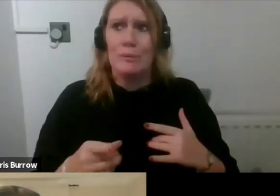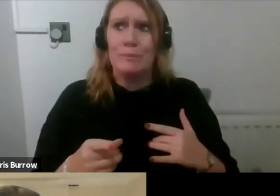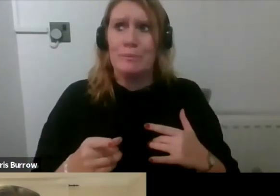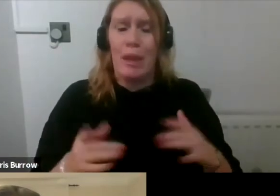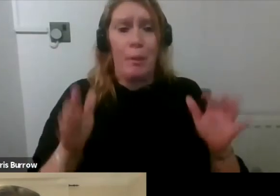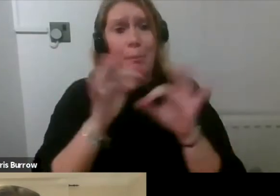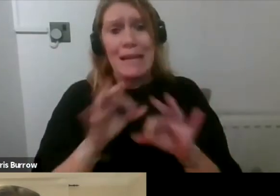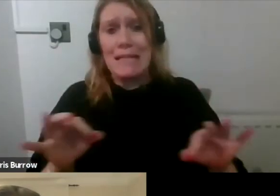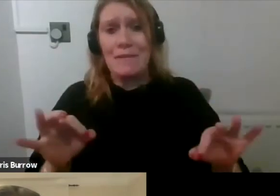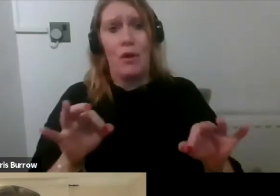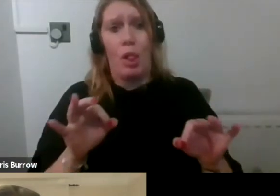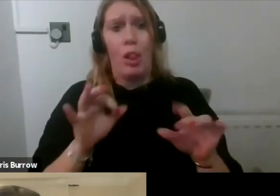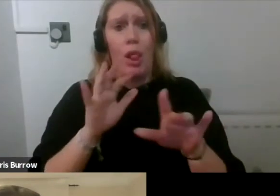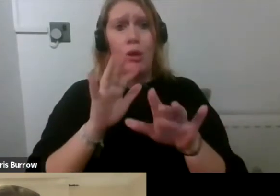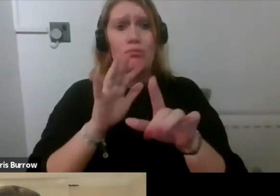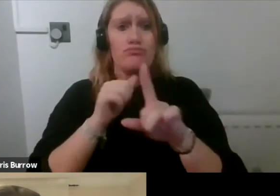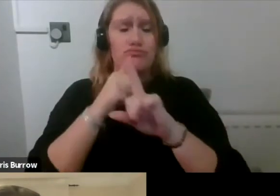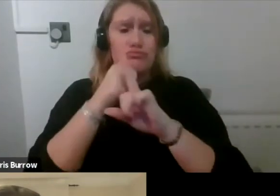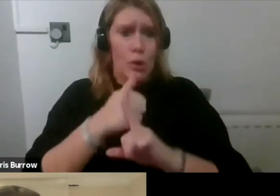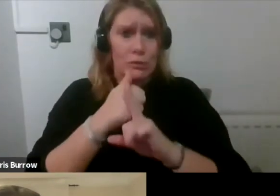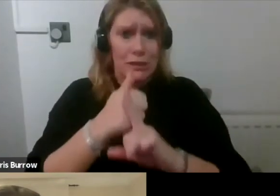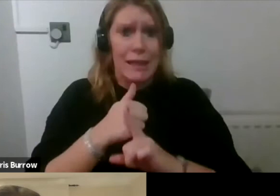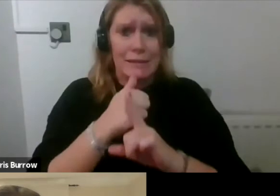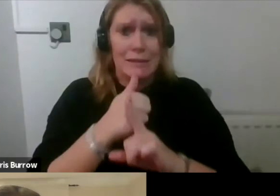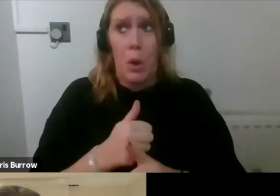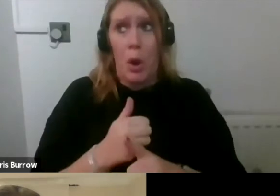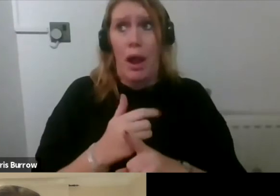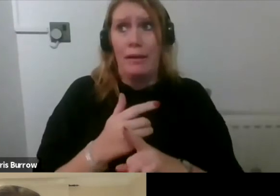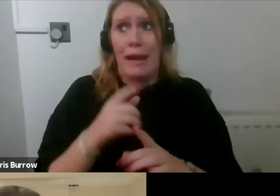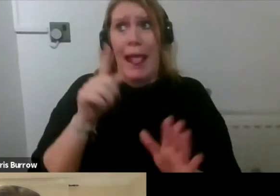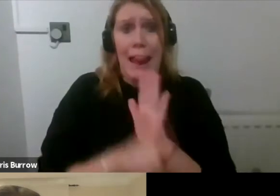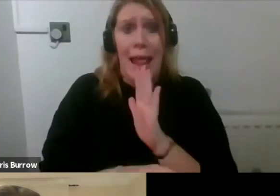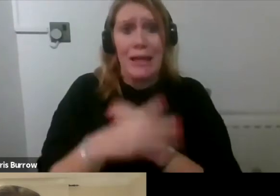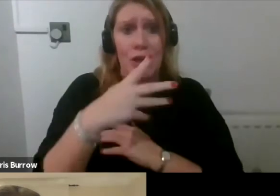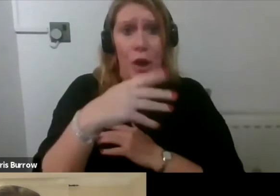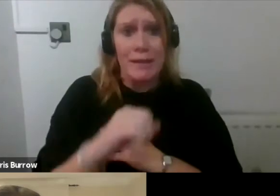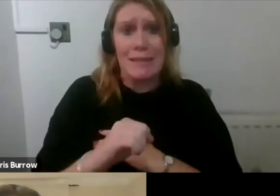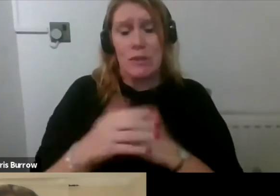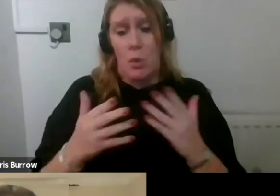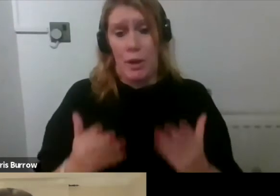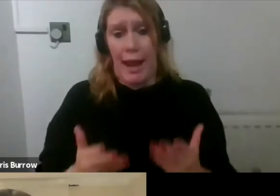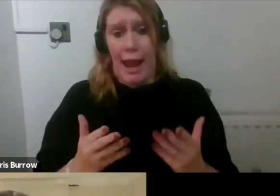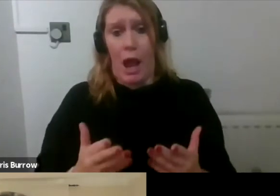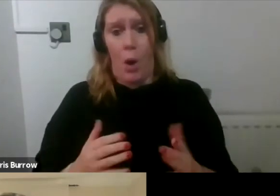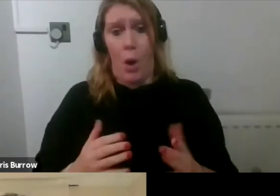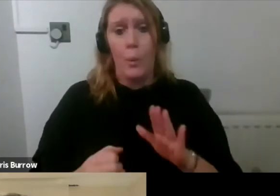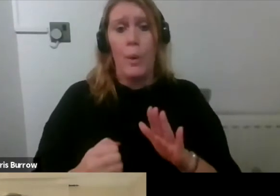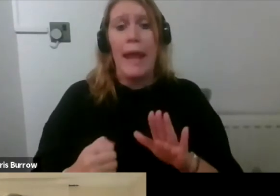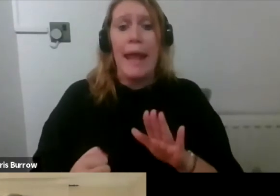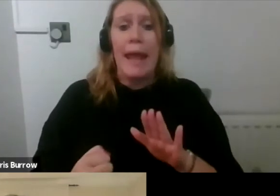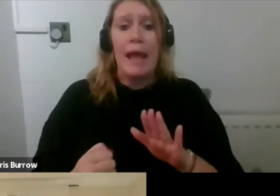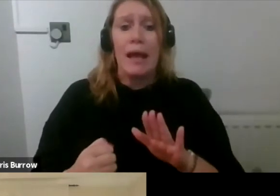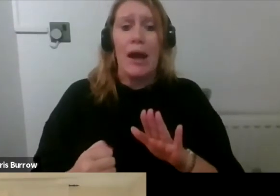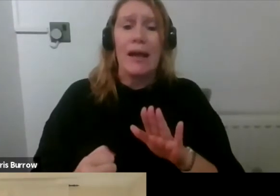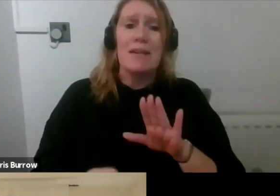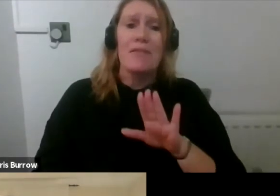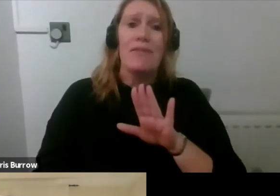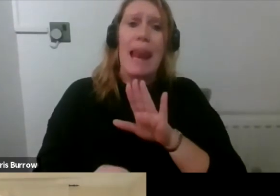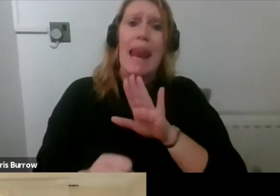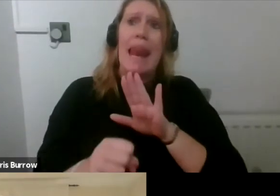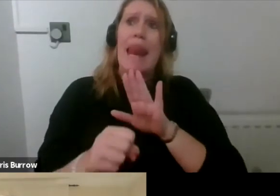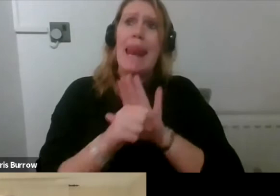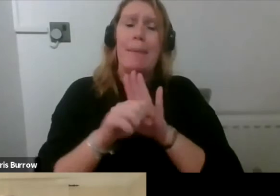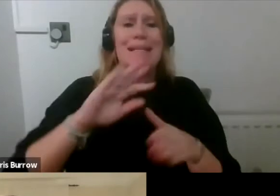the late 90s or now, in a way, we're limited in what we can do by our